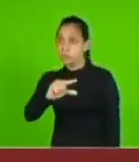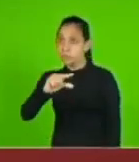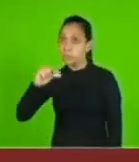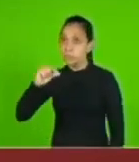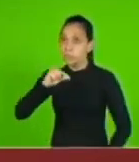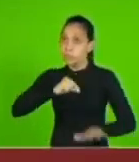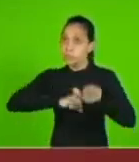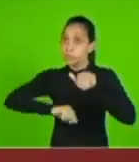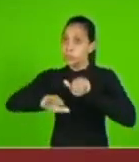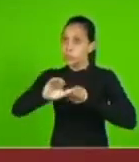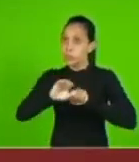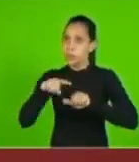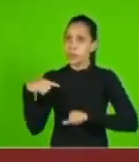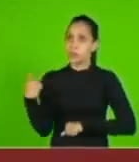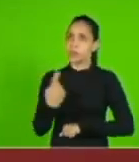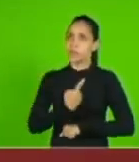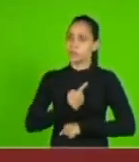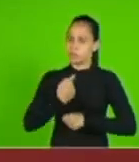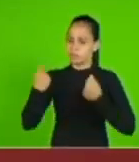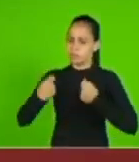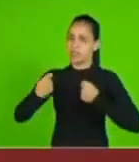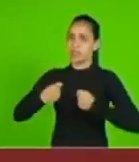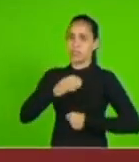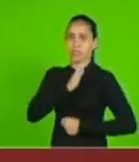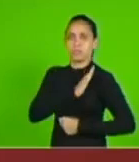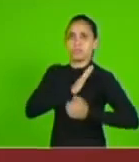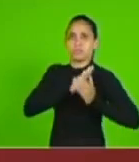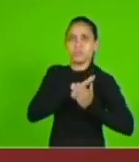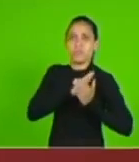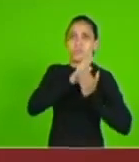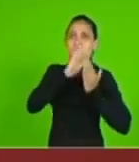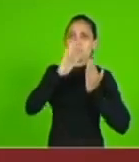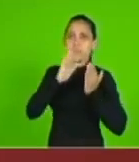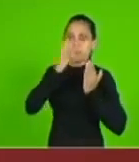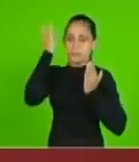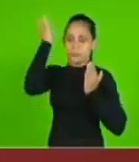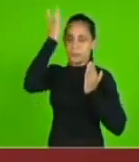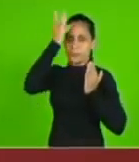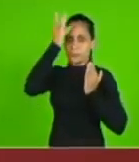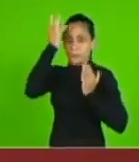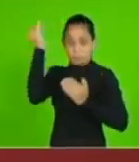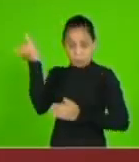we need to give place to the Holy Spirit to speak with us.